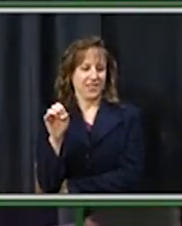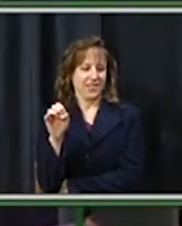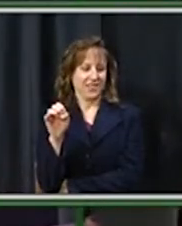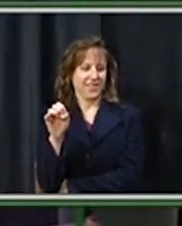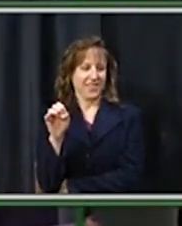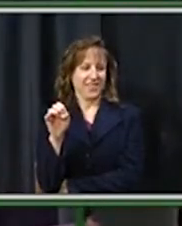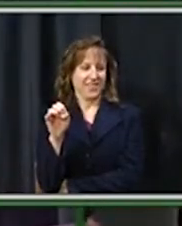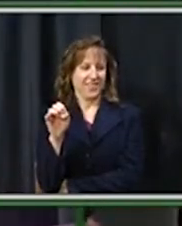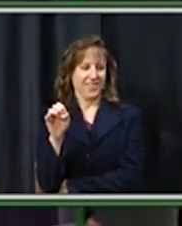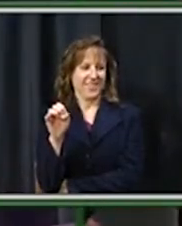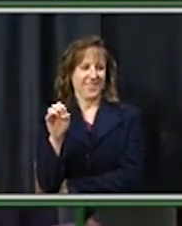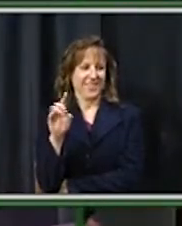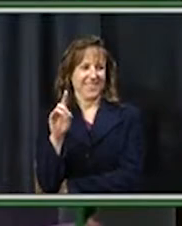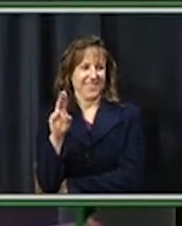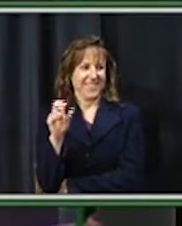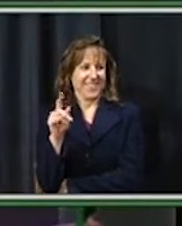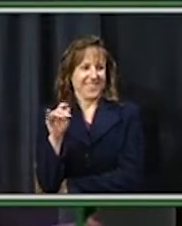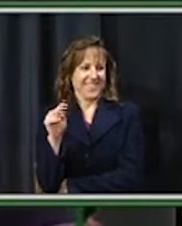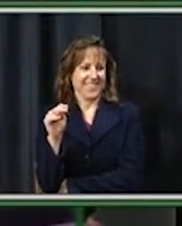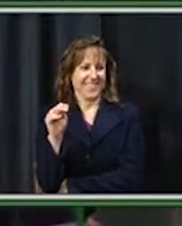Dustin Love.